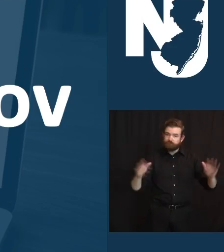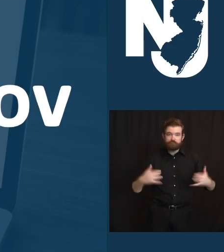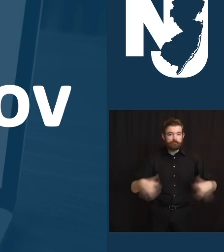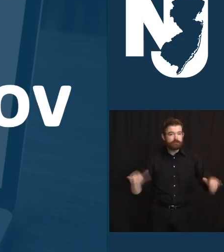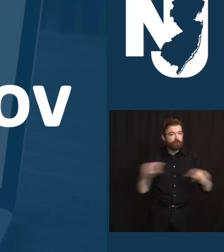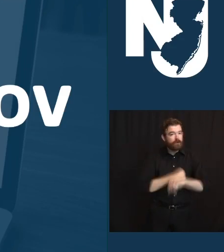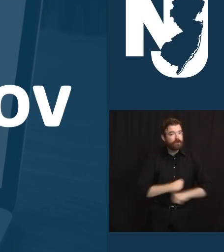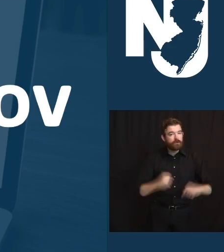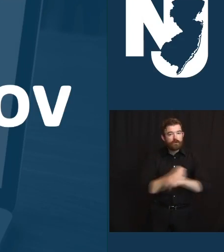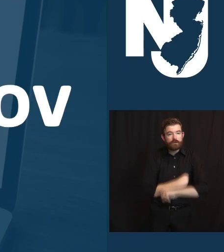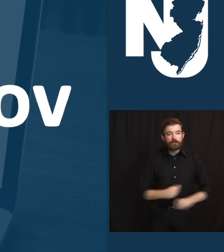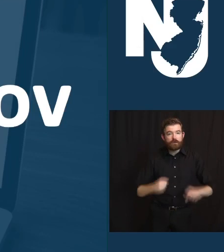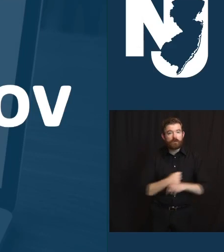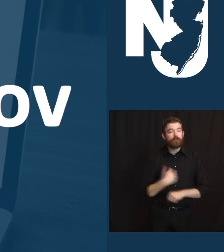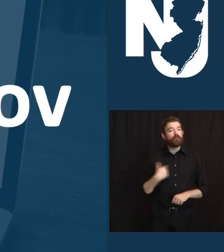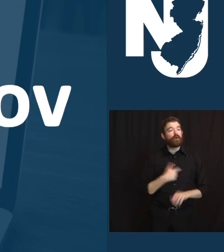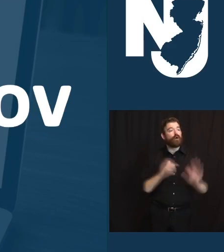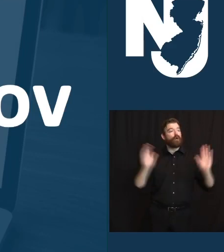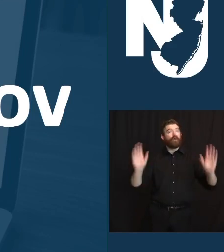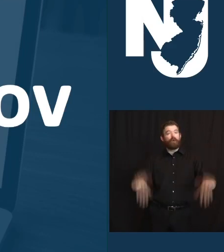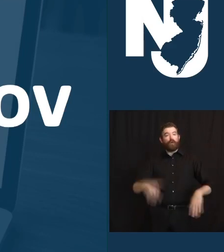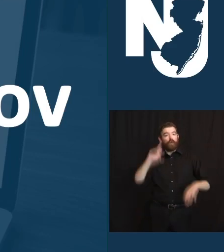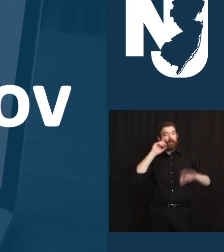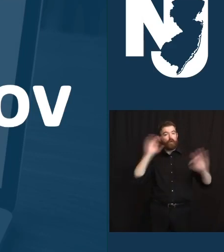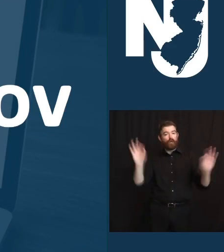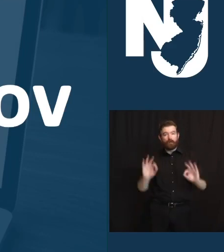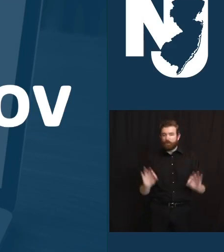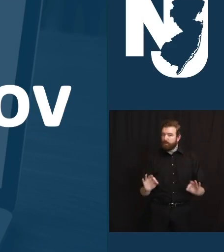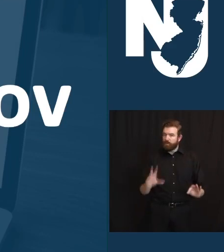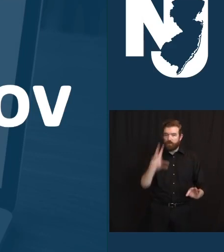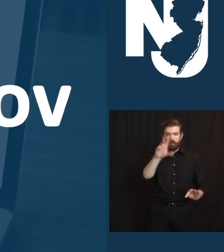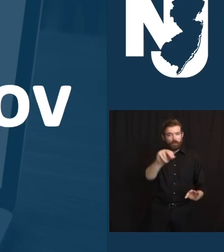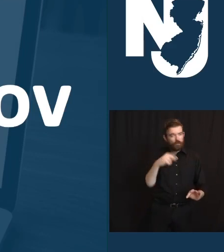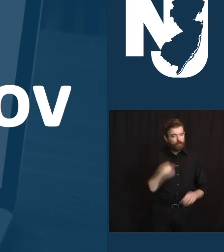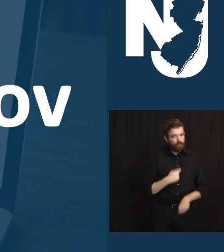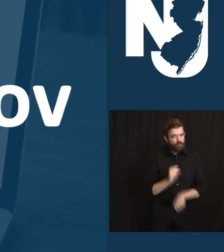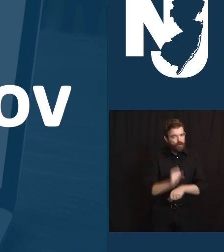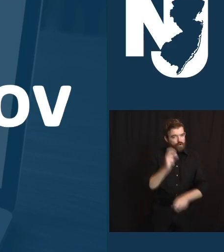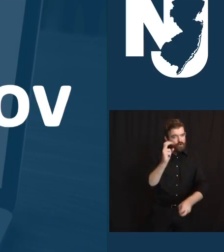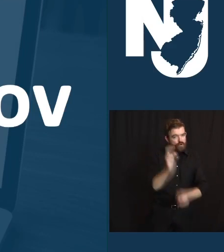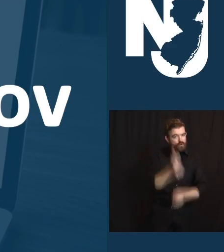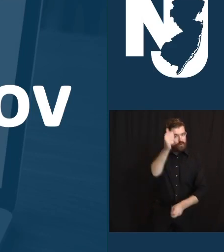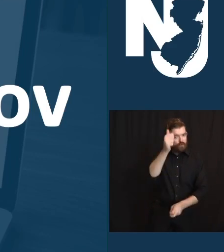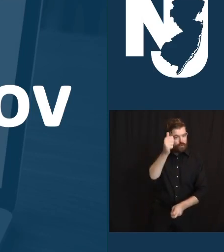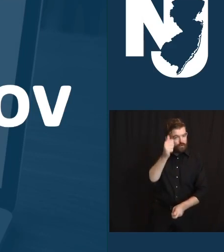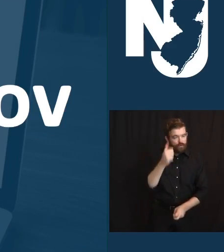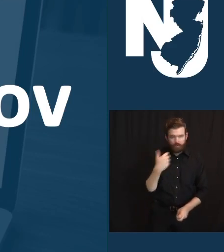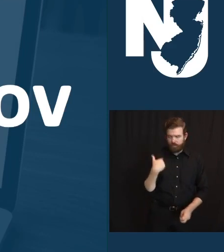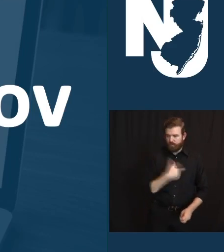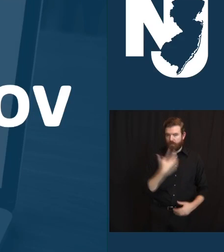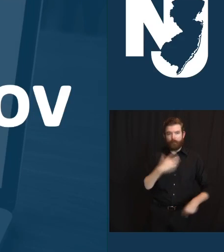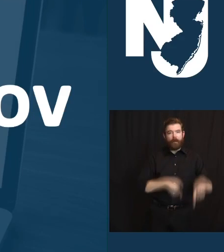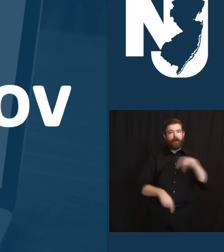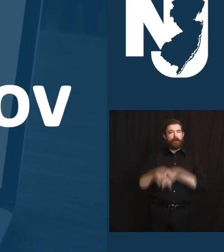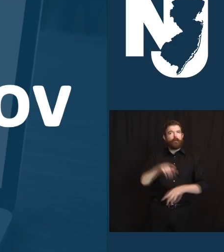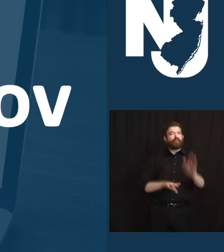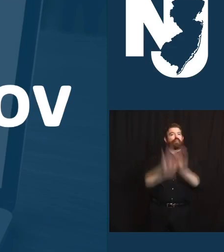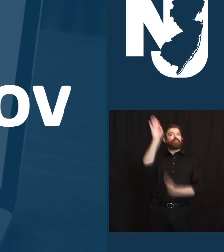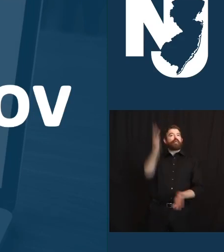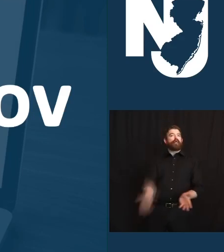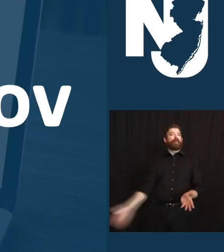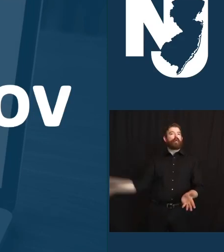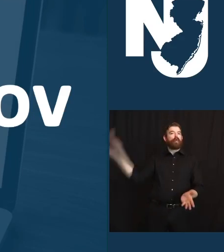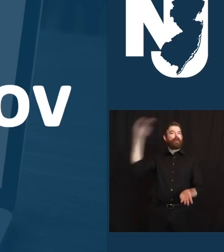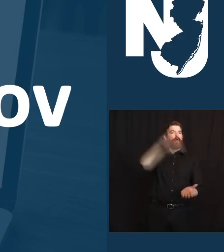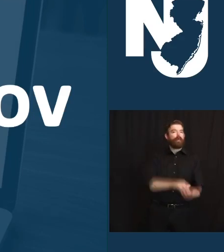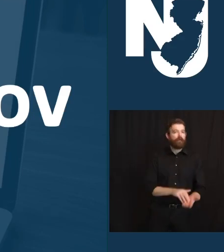In fact, keeping up the fight is even more important now to prevent us from backsliding. Over 3 months, we showed that we can